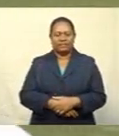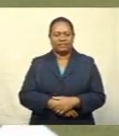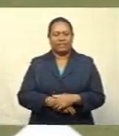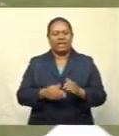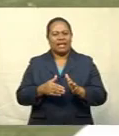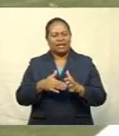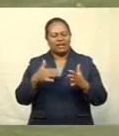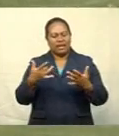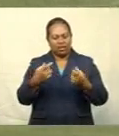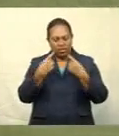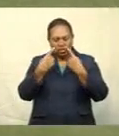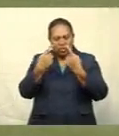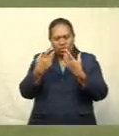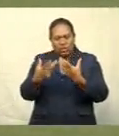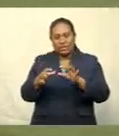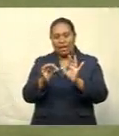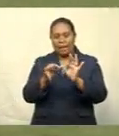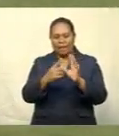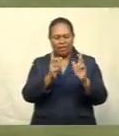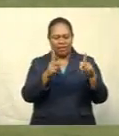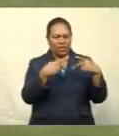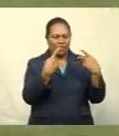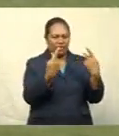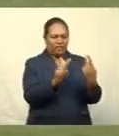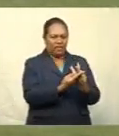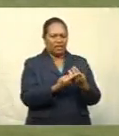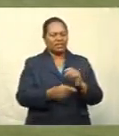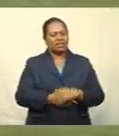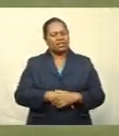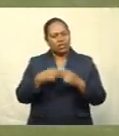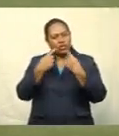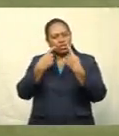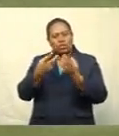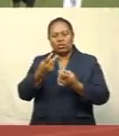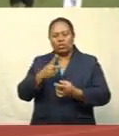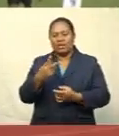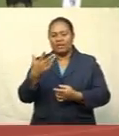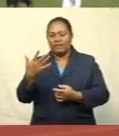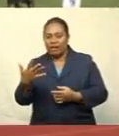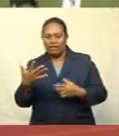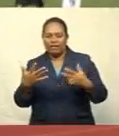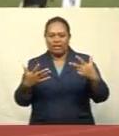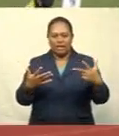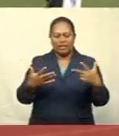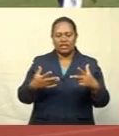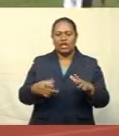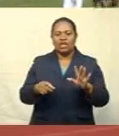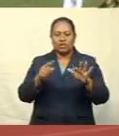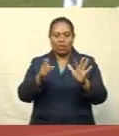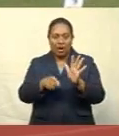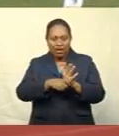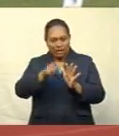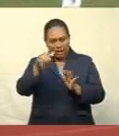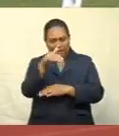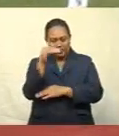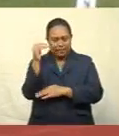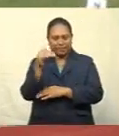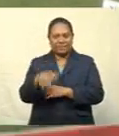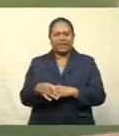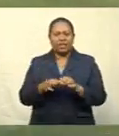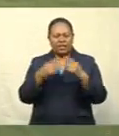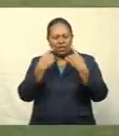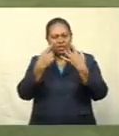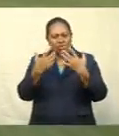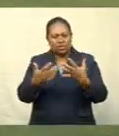dominating display over the Bar Provincial Dragons, which saw them win 25-8, the RKS outfit is hoping to mirror that performance